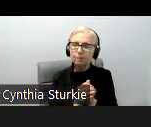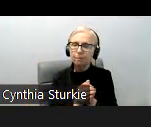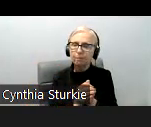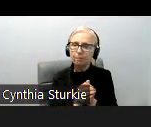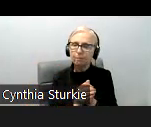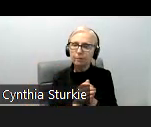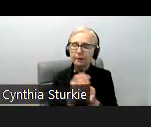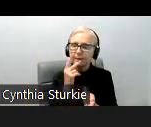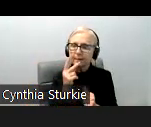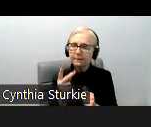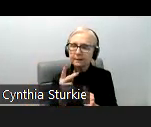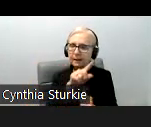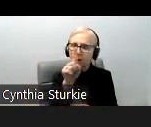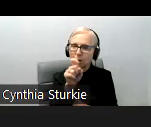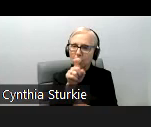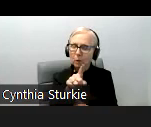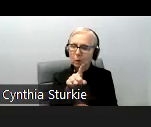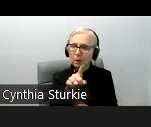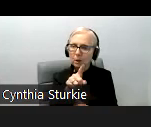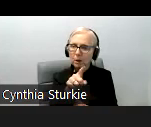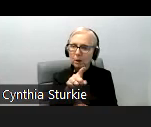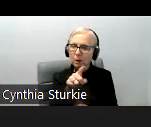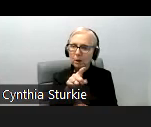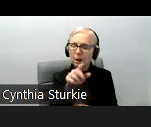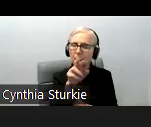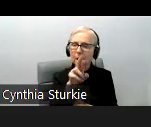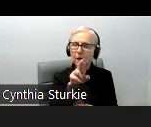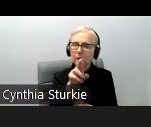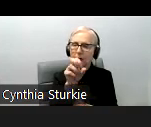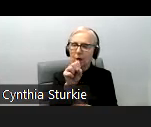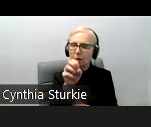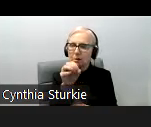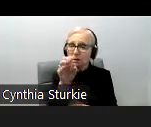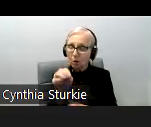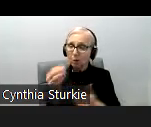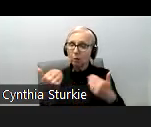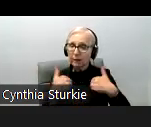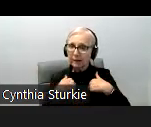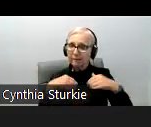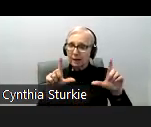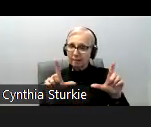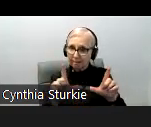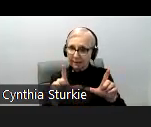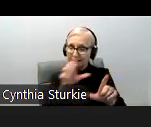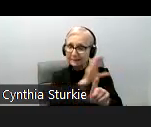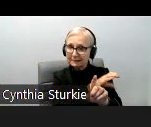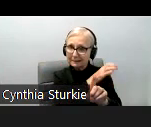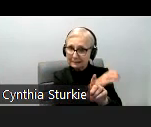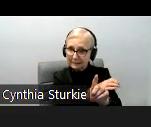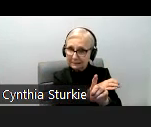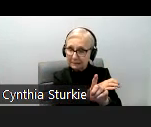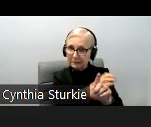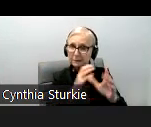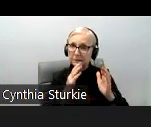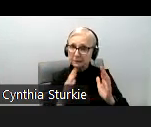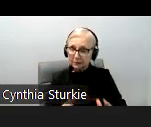And I see the question, so as an RSSO, we could have a licensed clinician supervising the peer